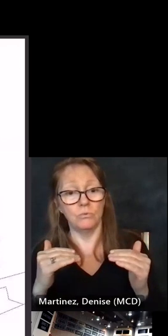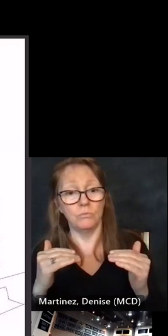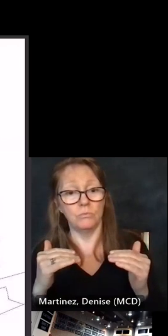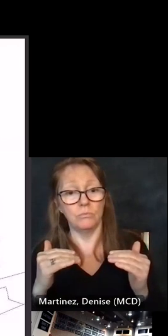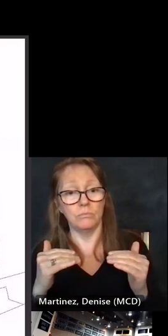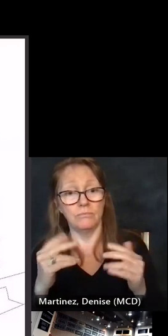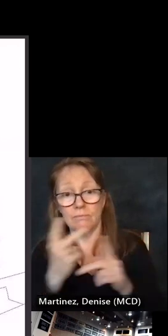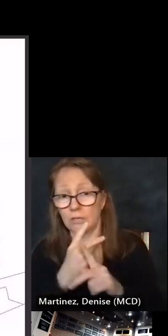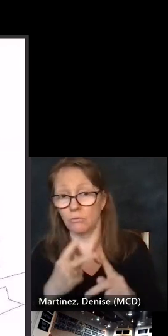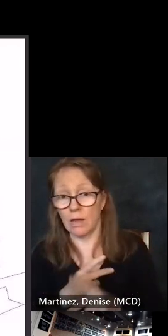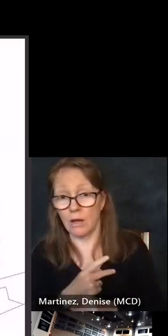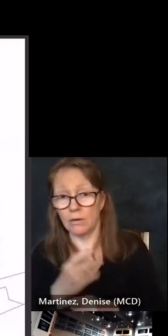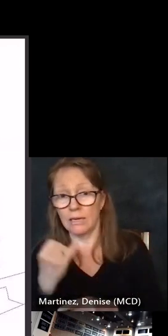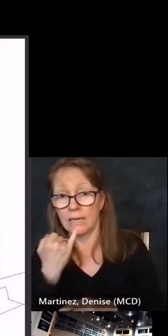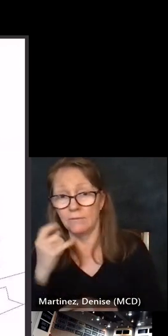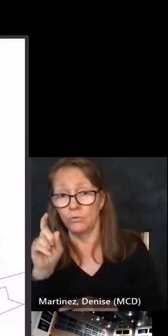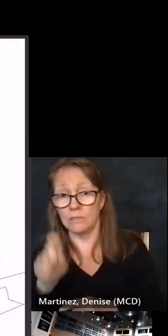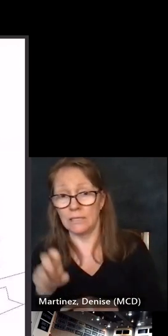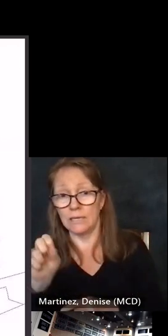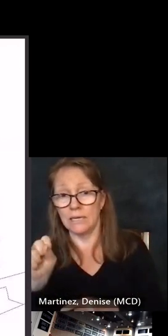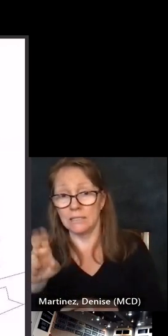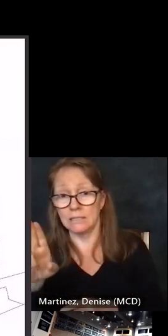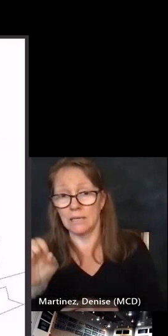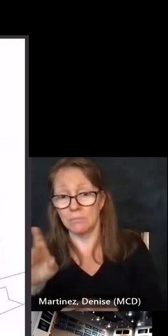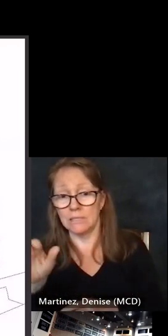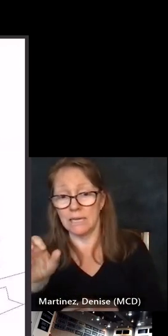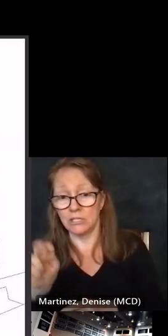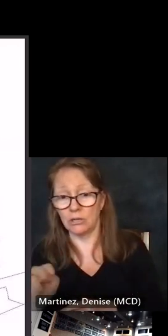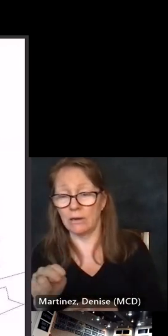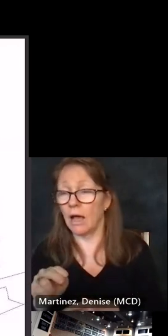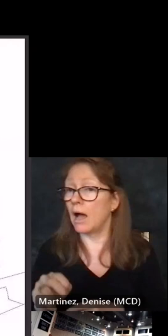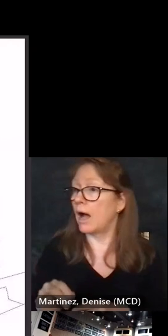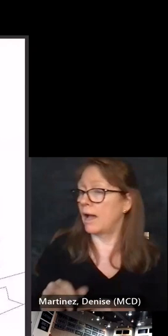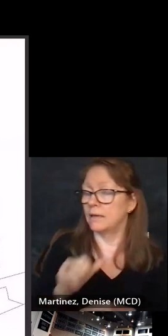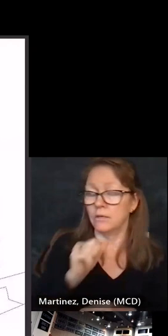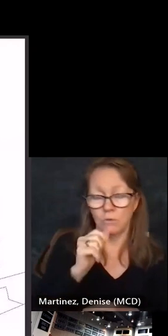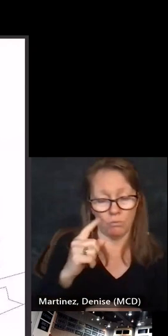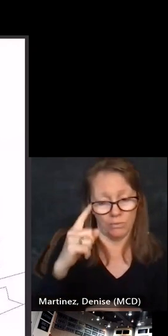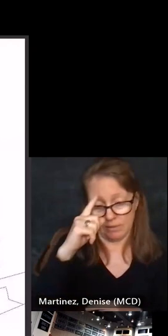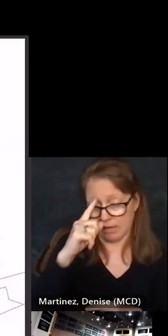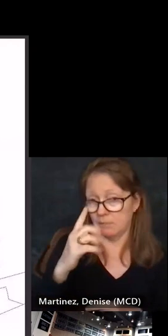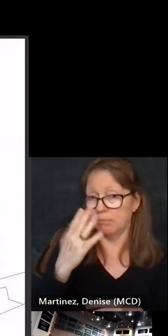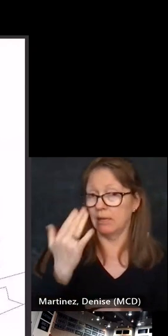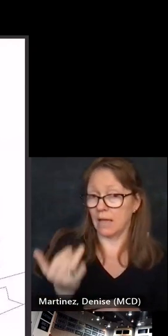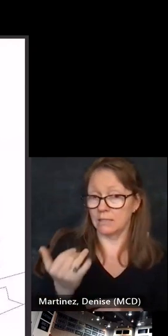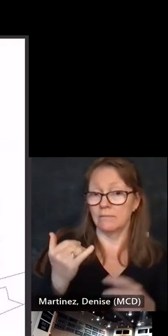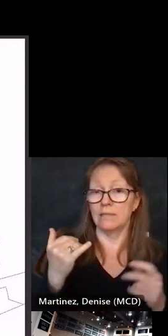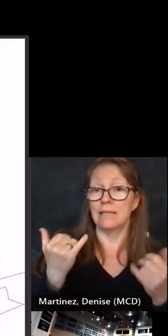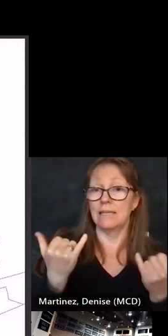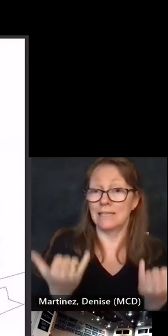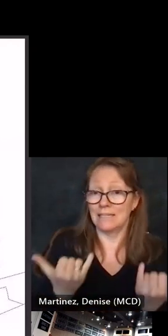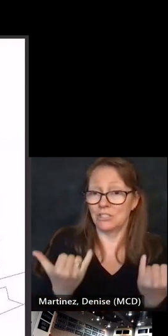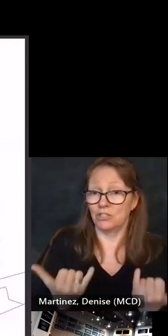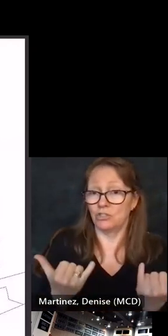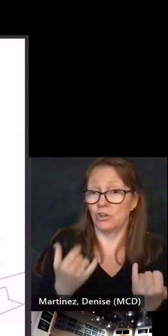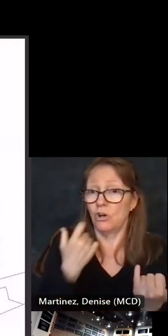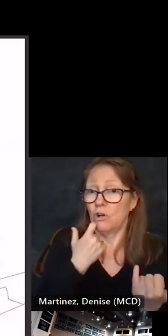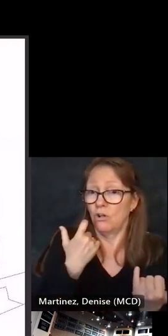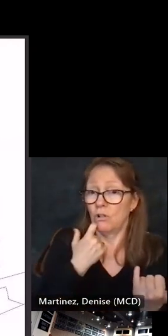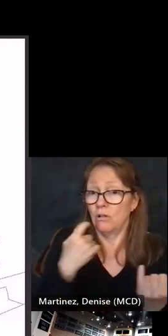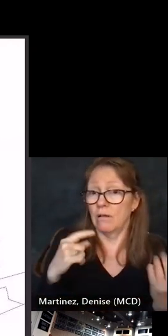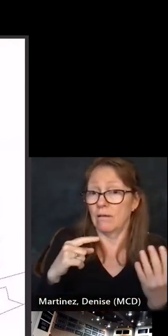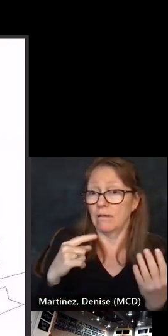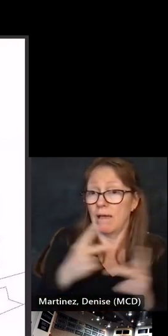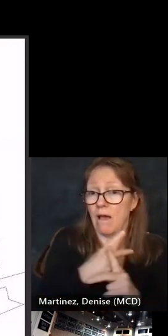think it would offset us needing a substation. Based on the initial calculation, we will go through